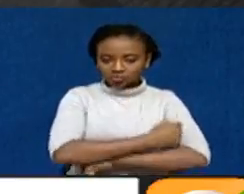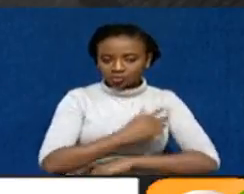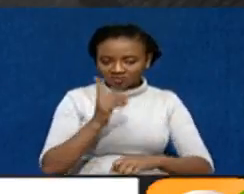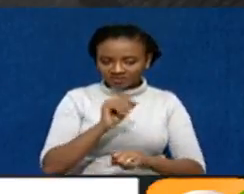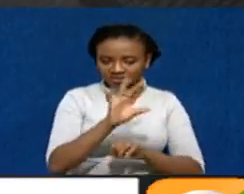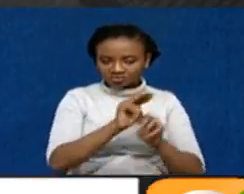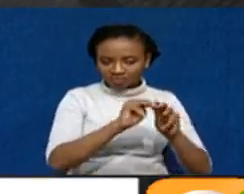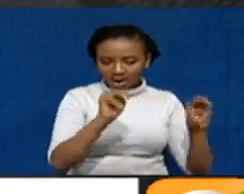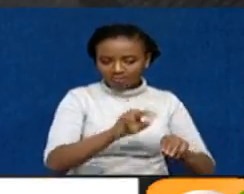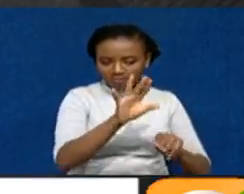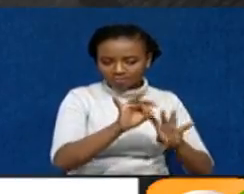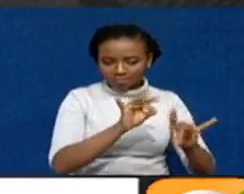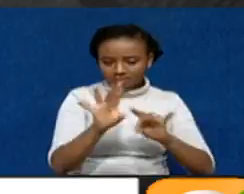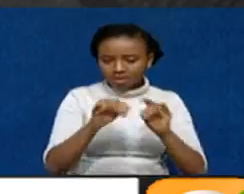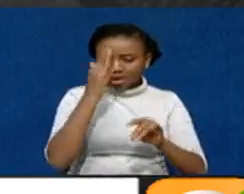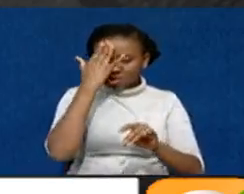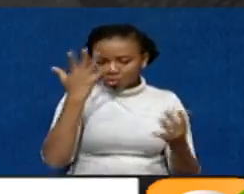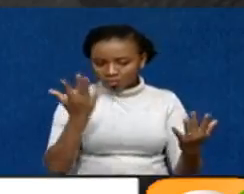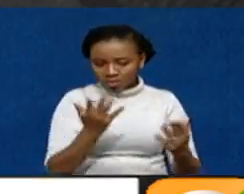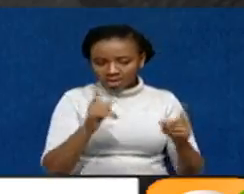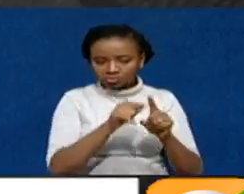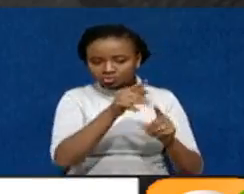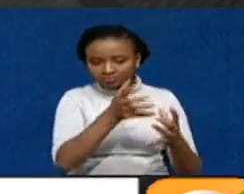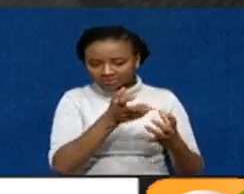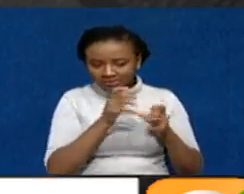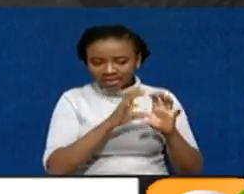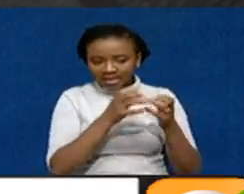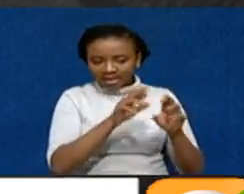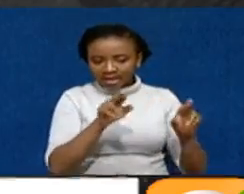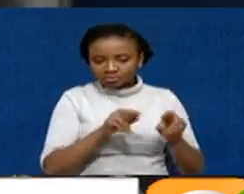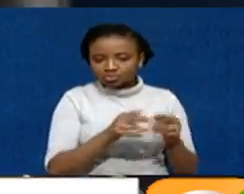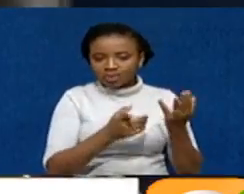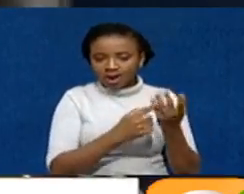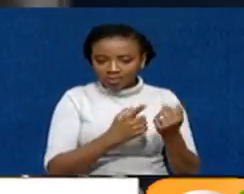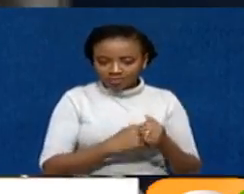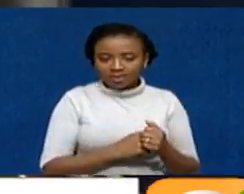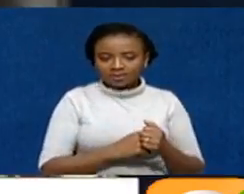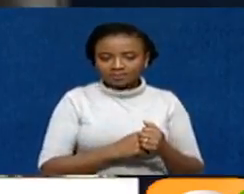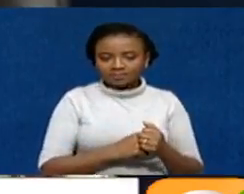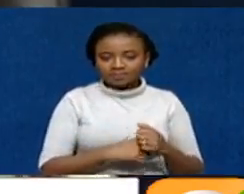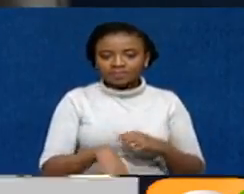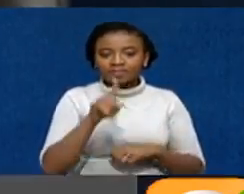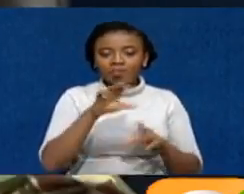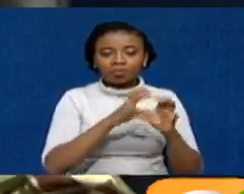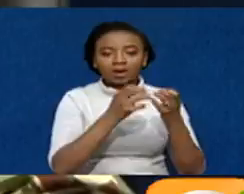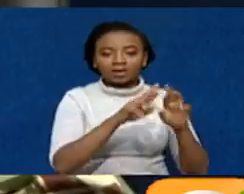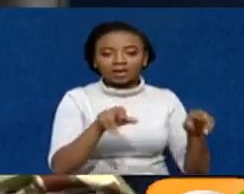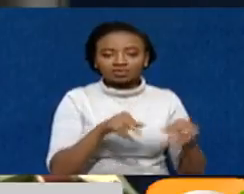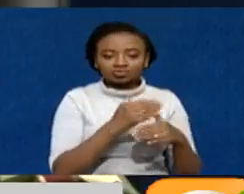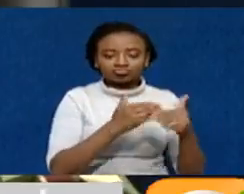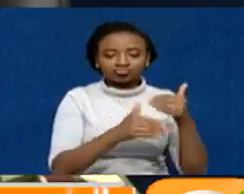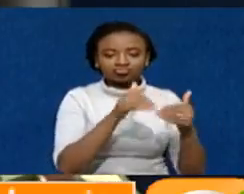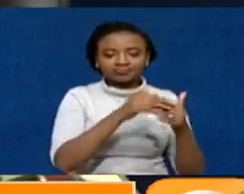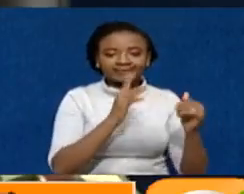including establishing their location and the number of classrooms before arriving at the list. Darasa moja linajengwa na shilingi